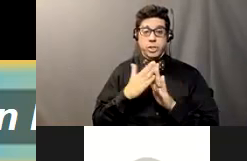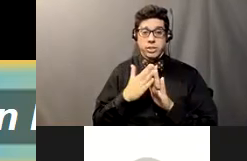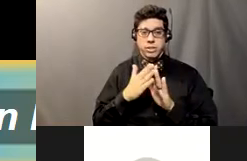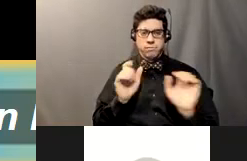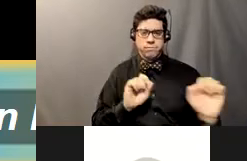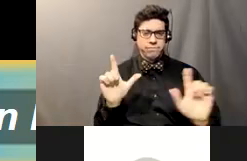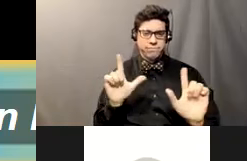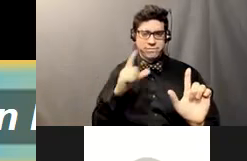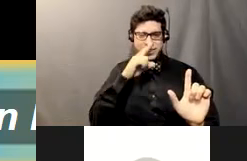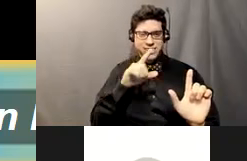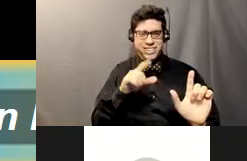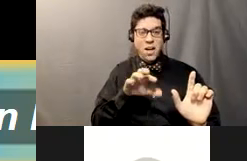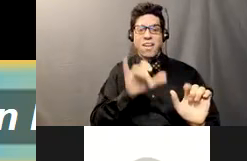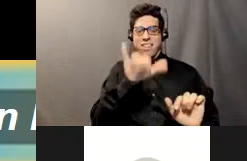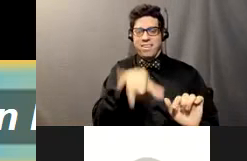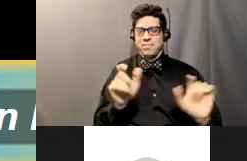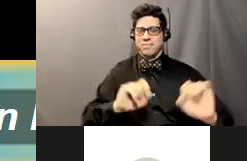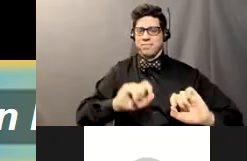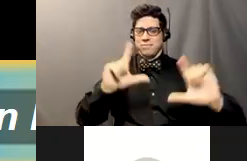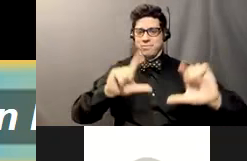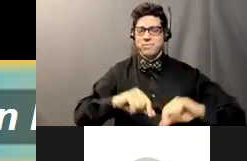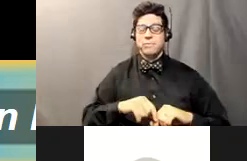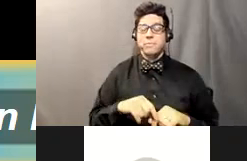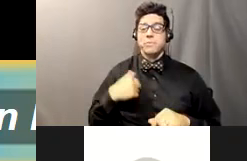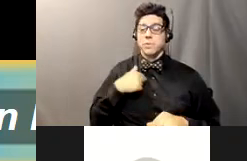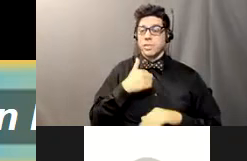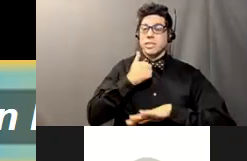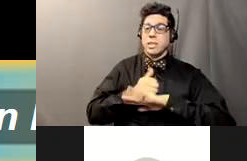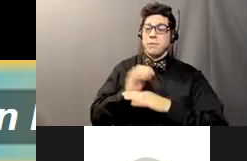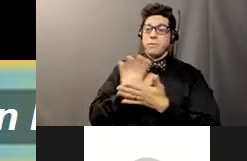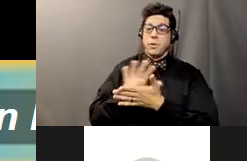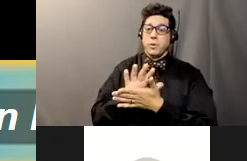click. There we go. We created that video, as I